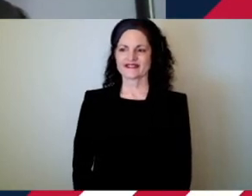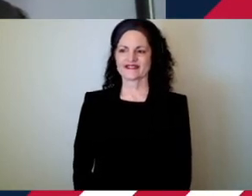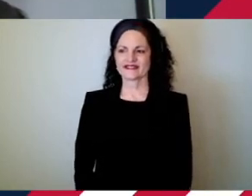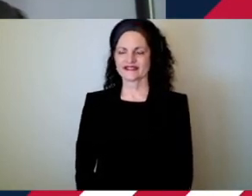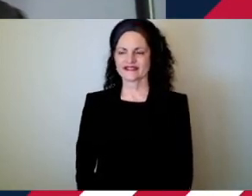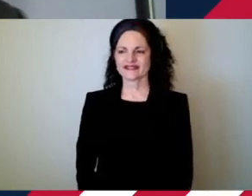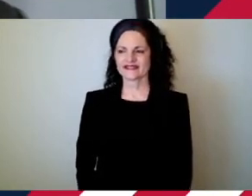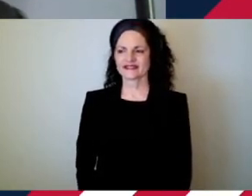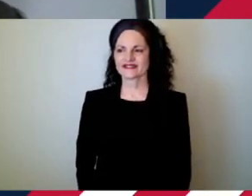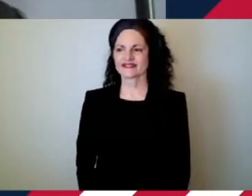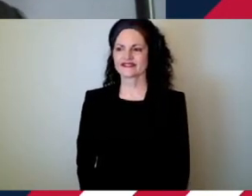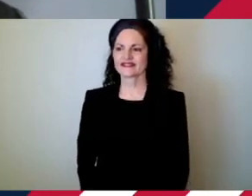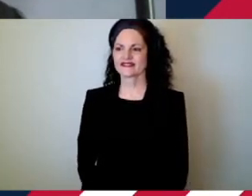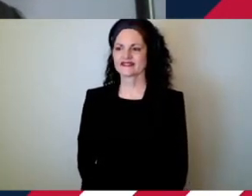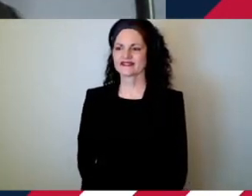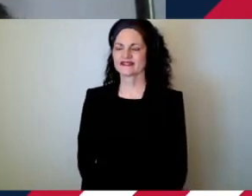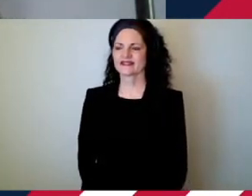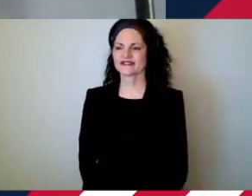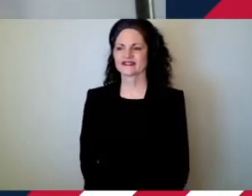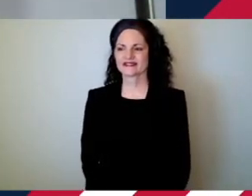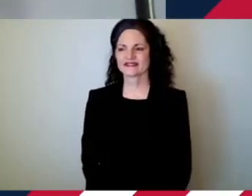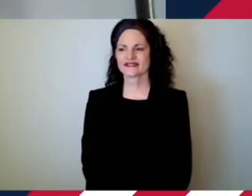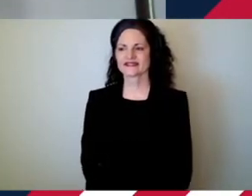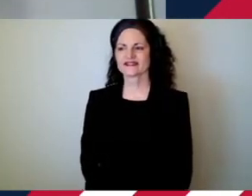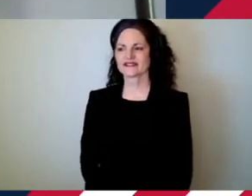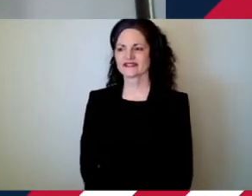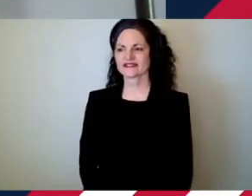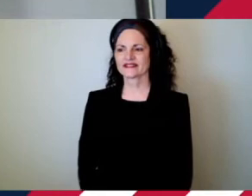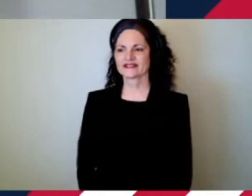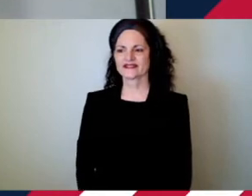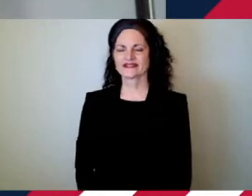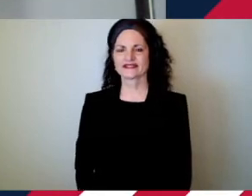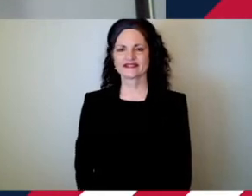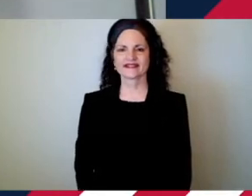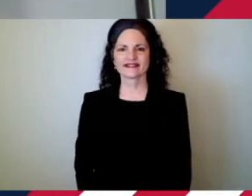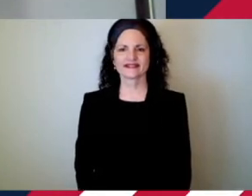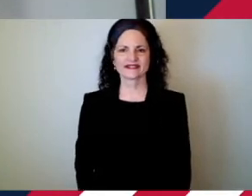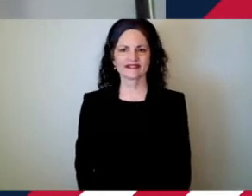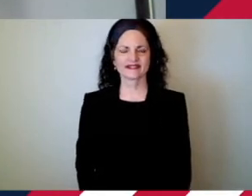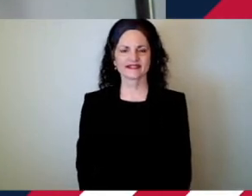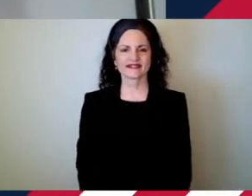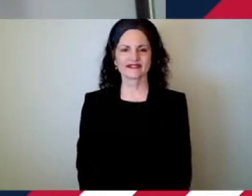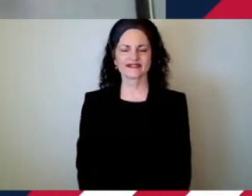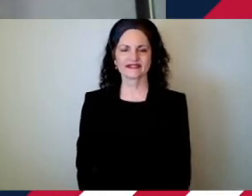Did you already give a 30-second warning? what's that? Did you already give the 30-second warning?